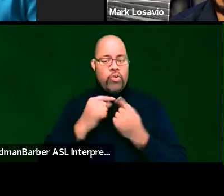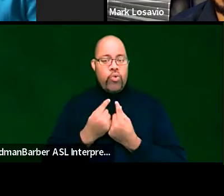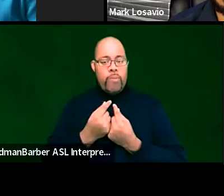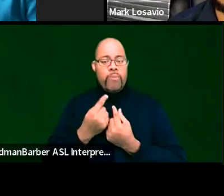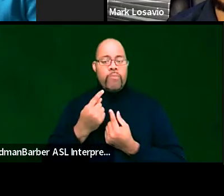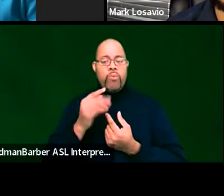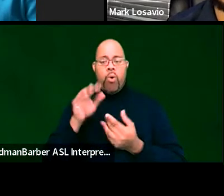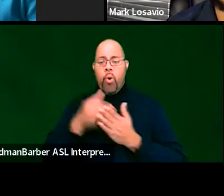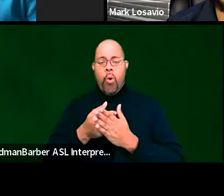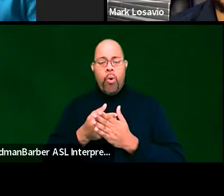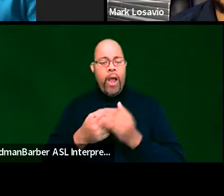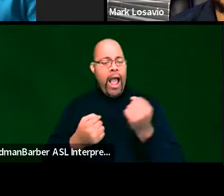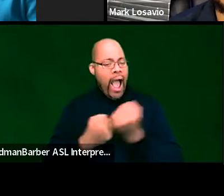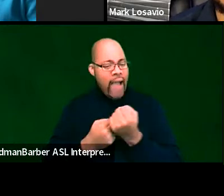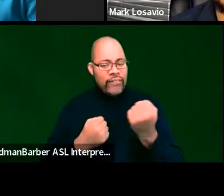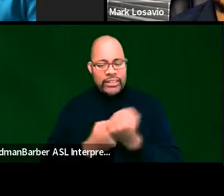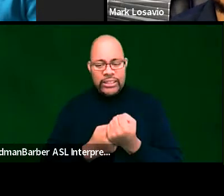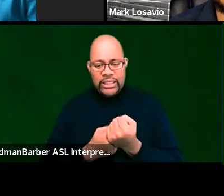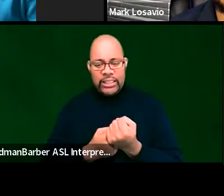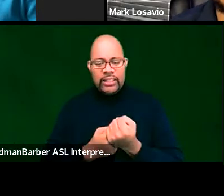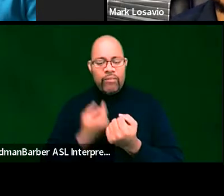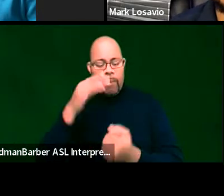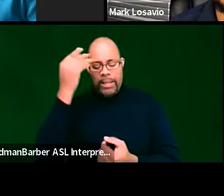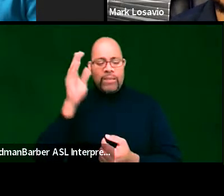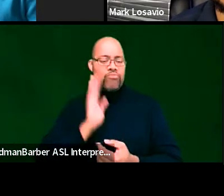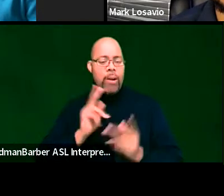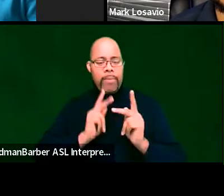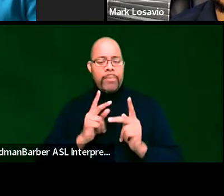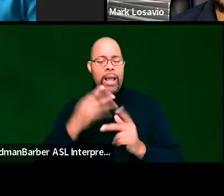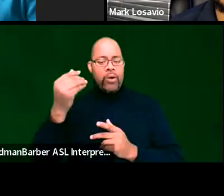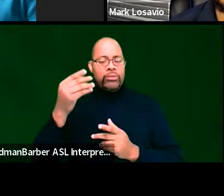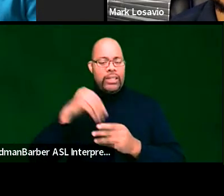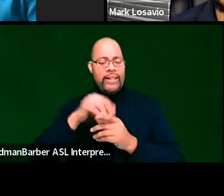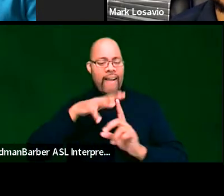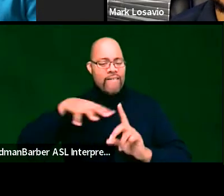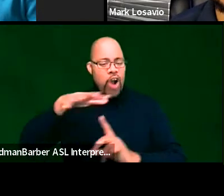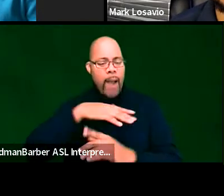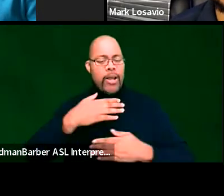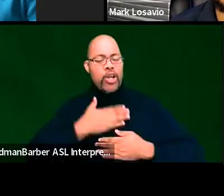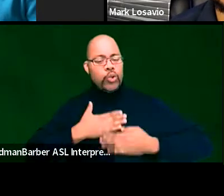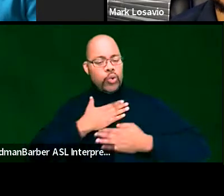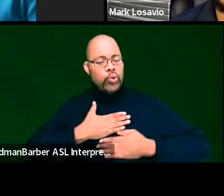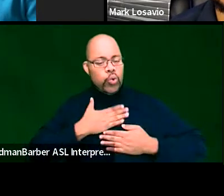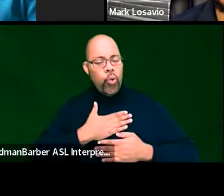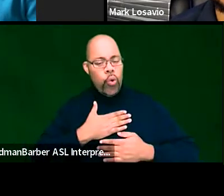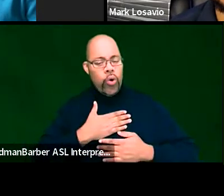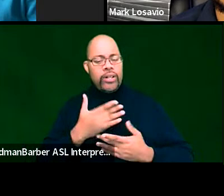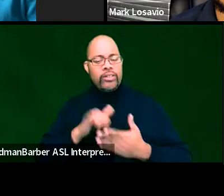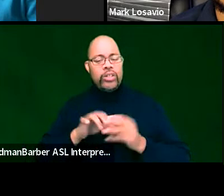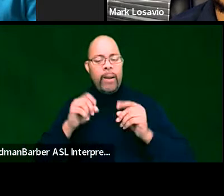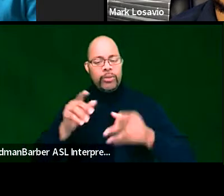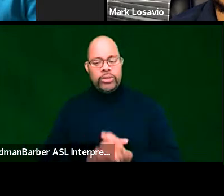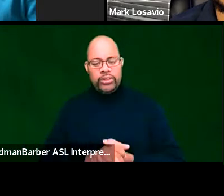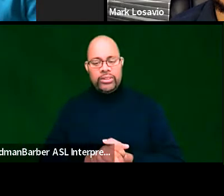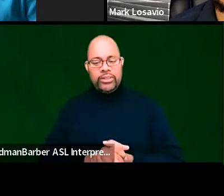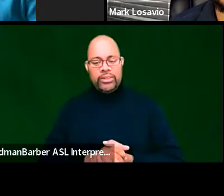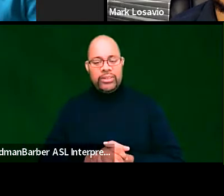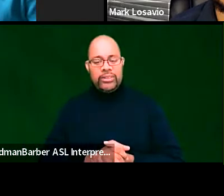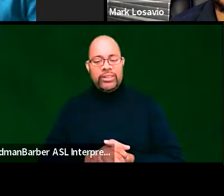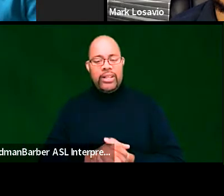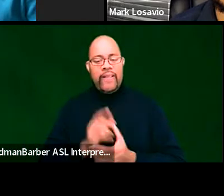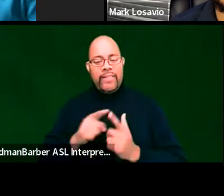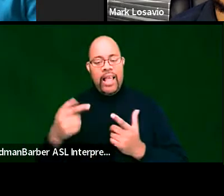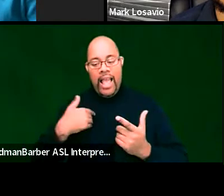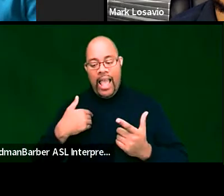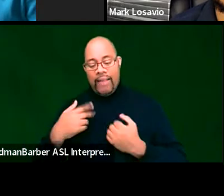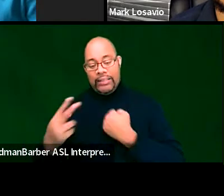that's all about advocacy for Black and Brown folks getting out in the environment, enjoying these recreational opportunities. And then we